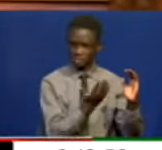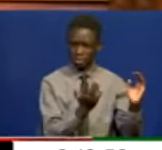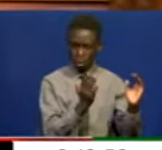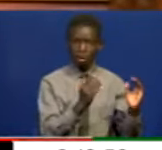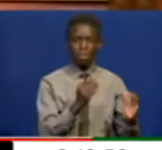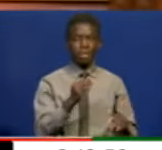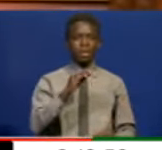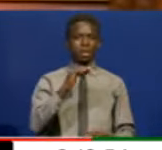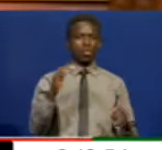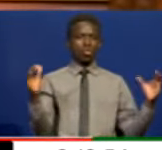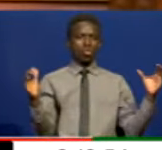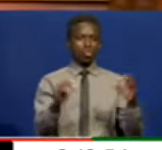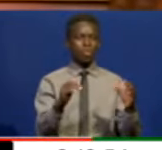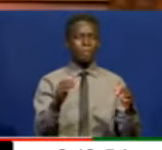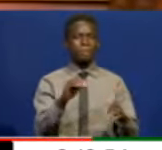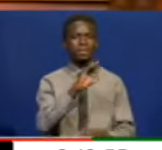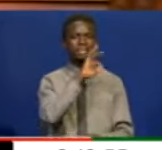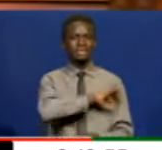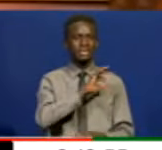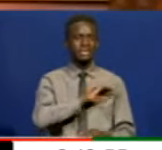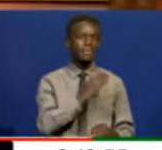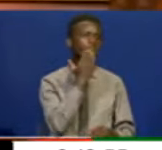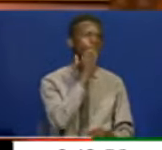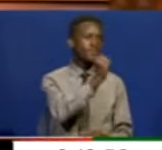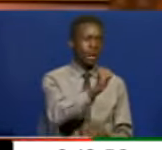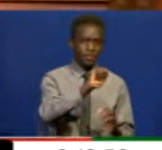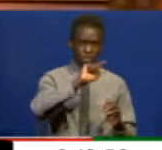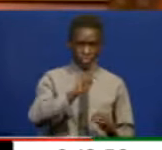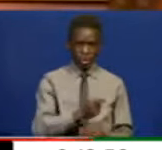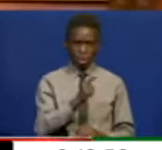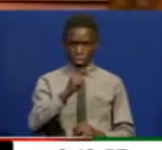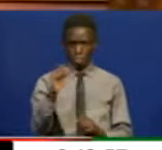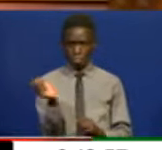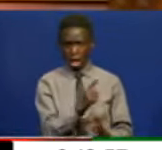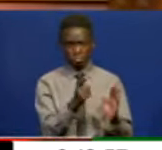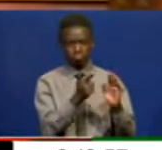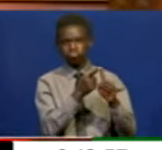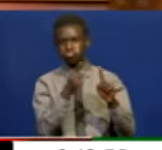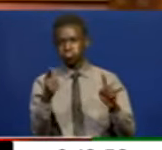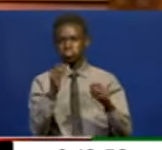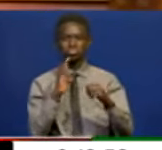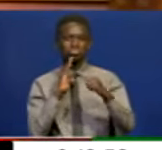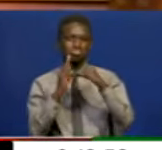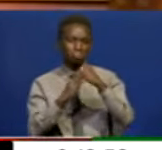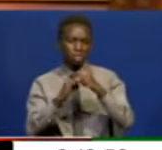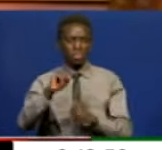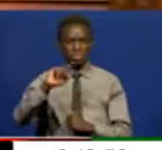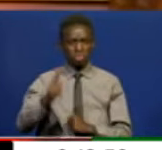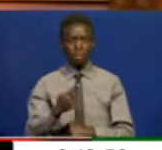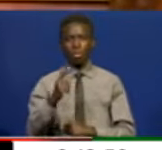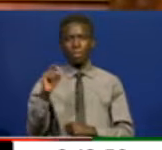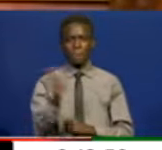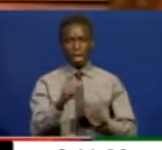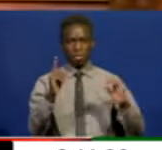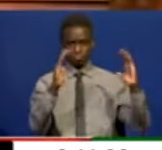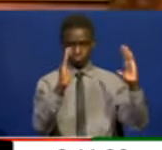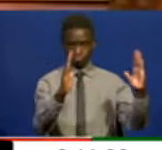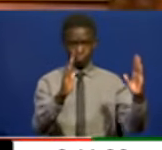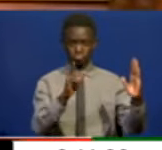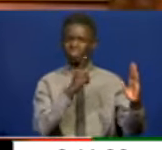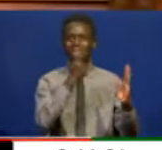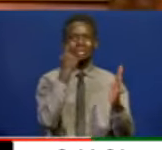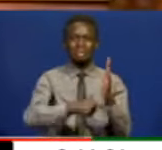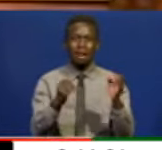incomes between 500,000 per month to Kenya shillings 800,000 per month at the rate